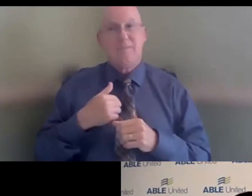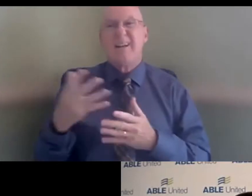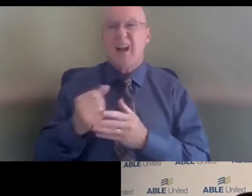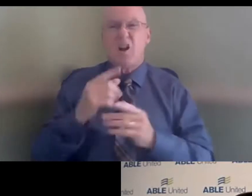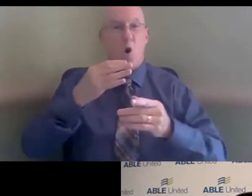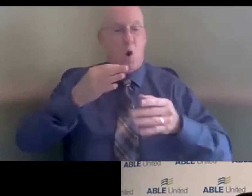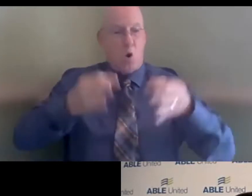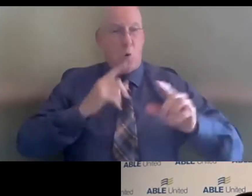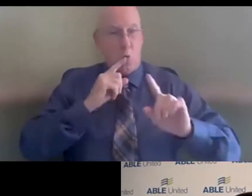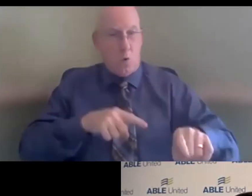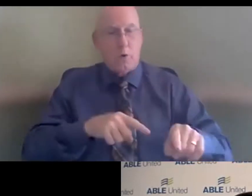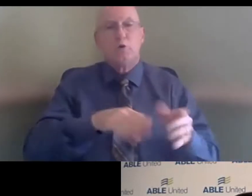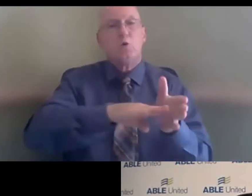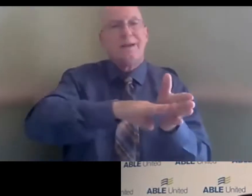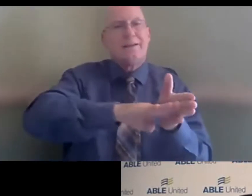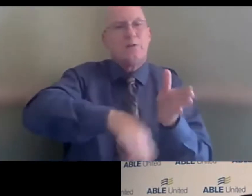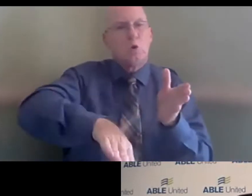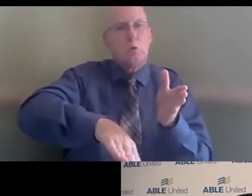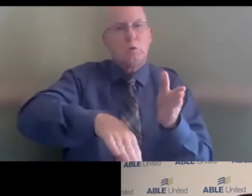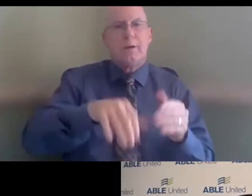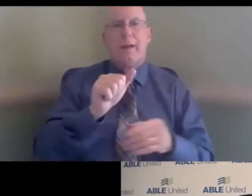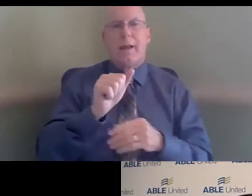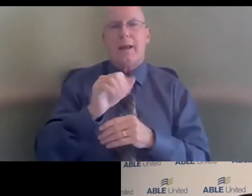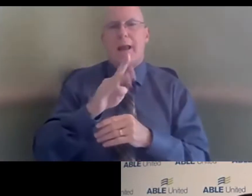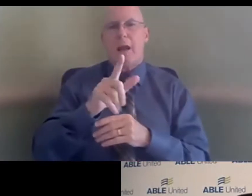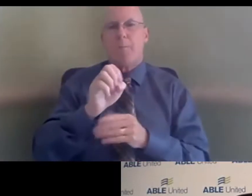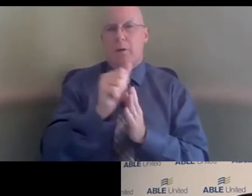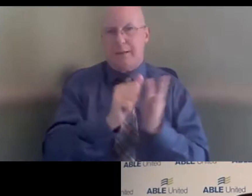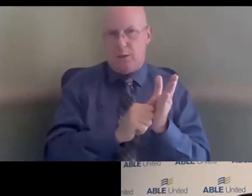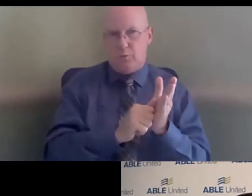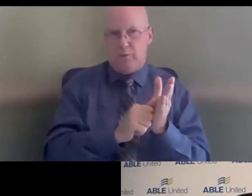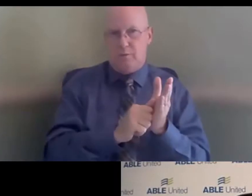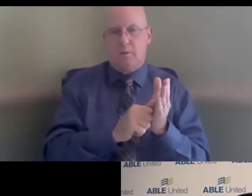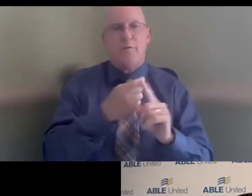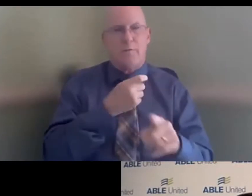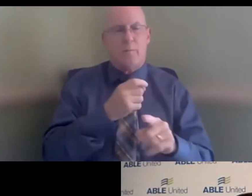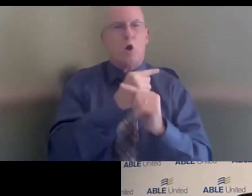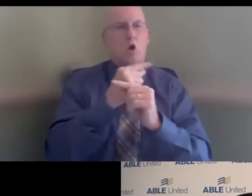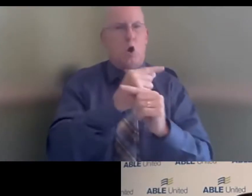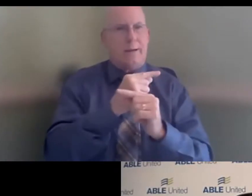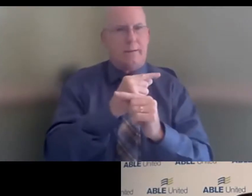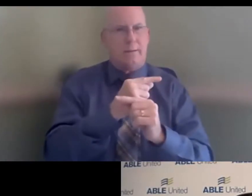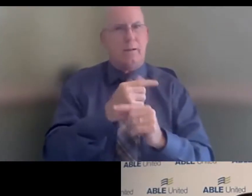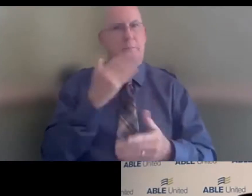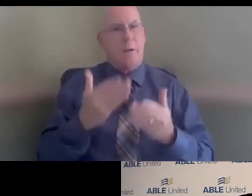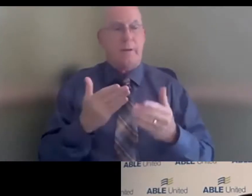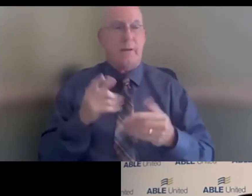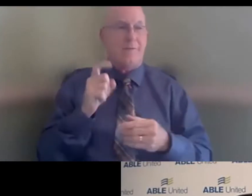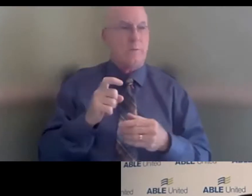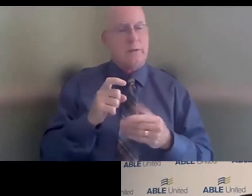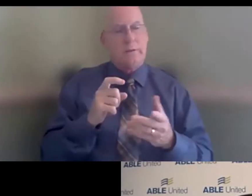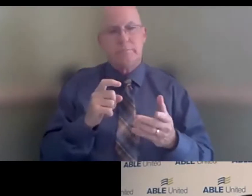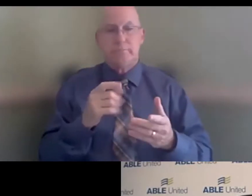ABLE account and to exclude the accounting of those funds from the guardianship. So it might have to be a proactive step depending